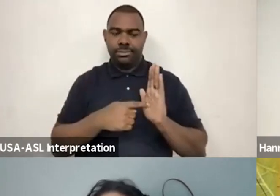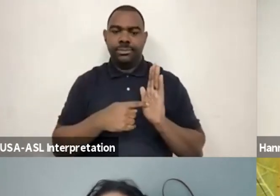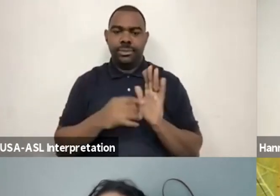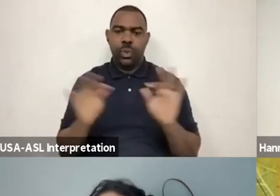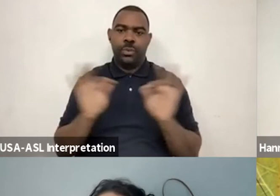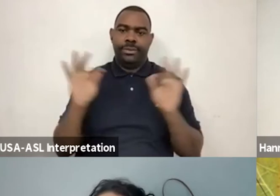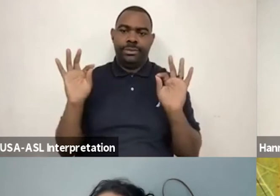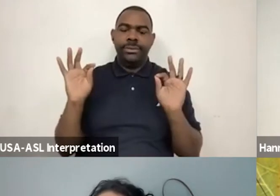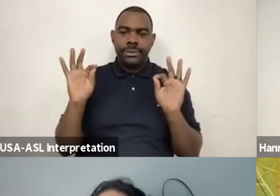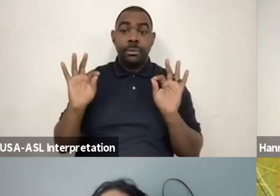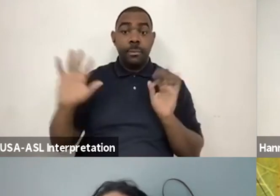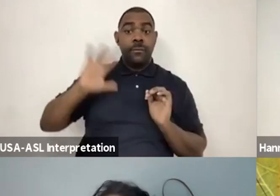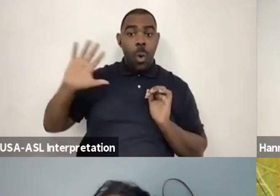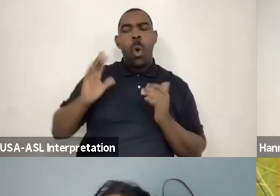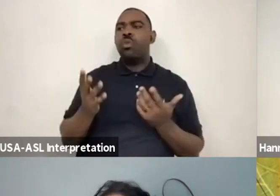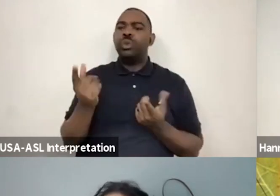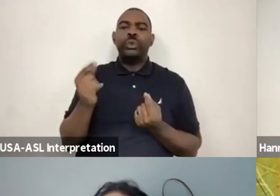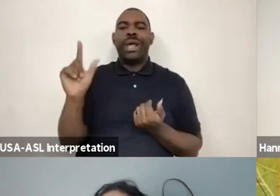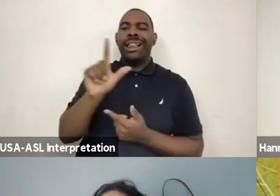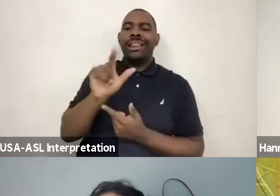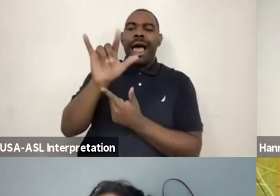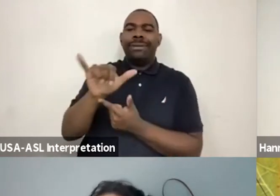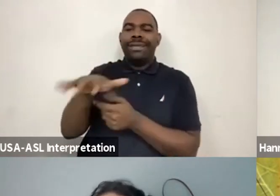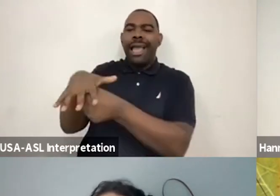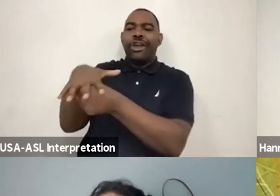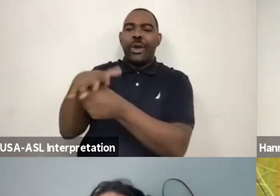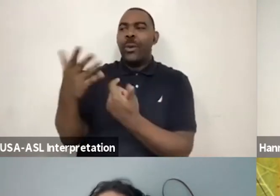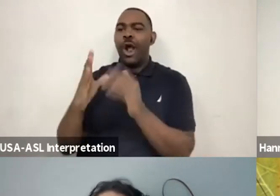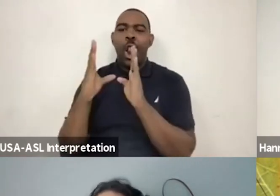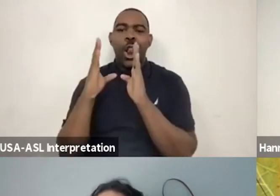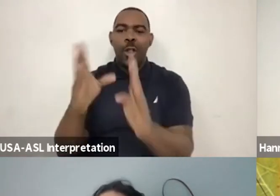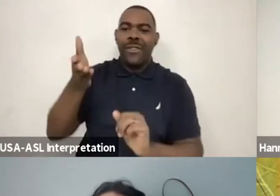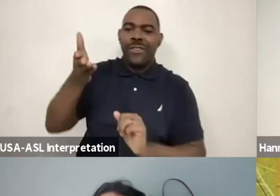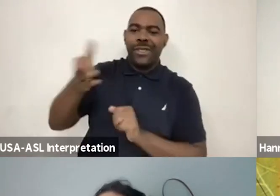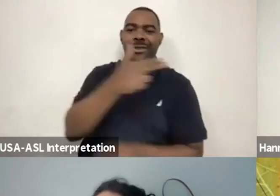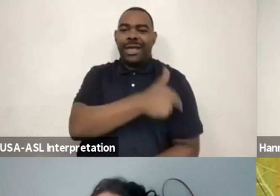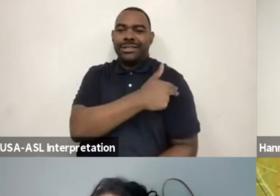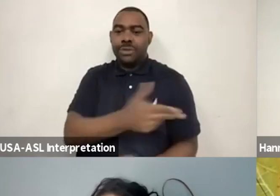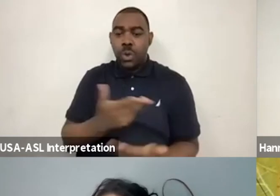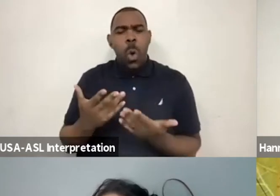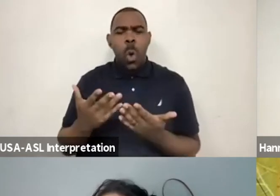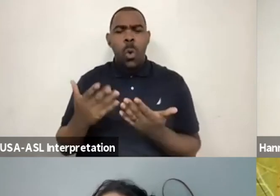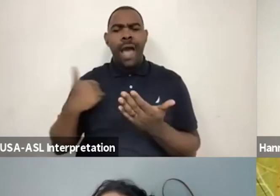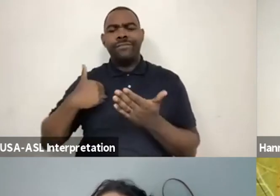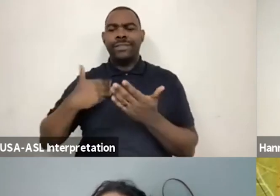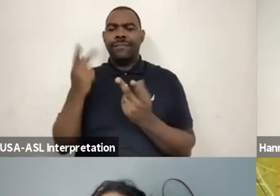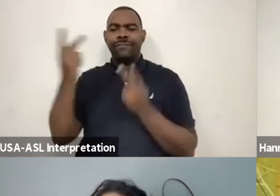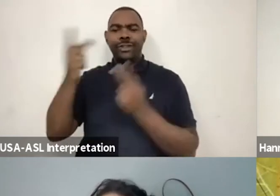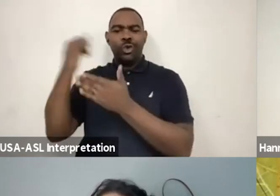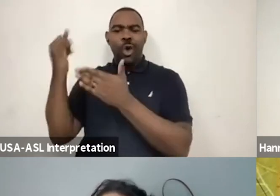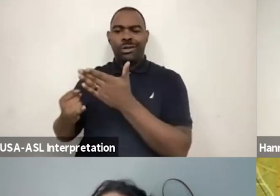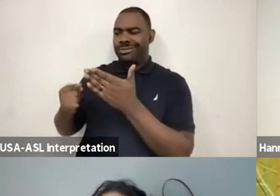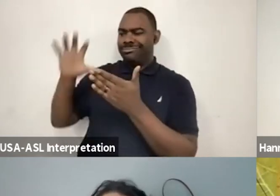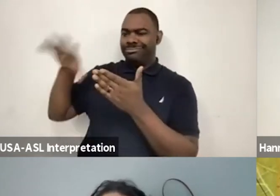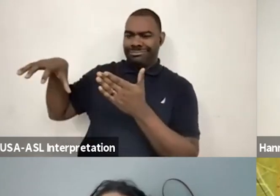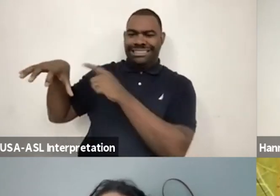to do these performances like in lobby spaces or in hallways at the hospital, alongside the visual arts component, which was their stronger